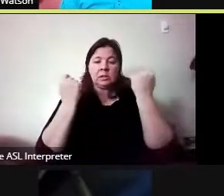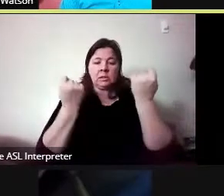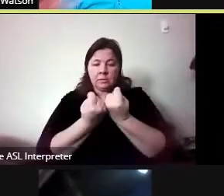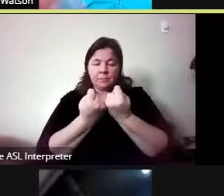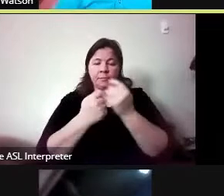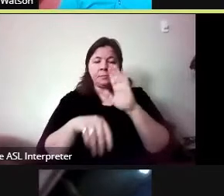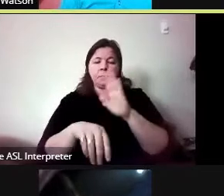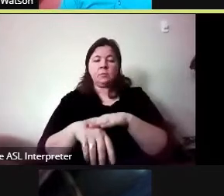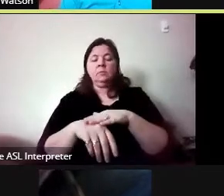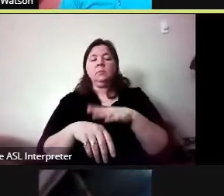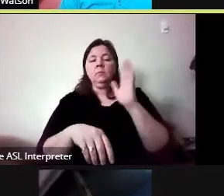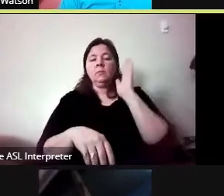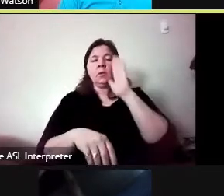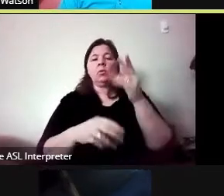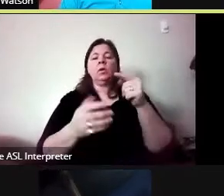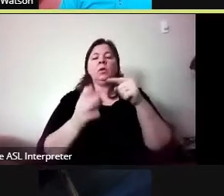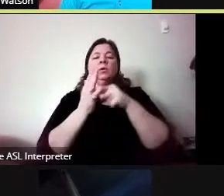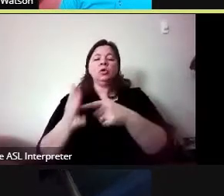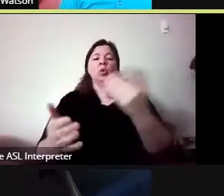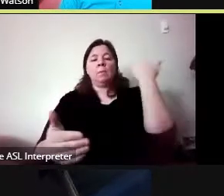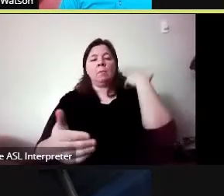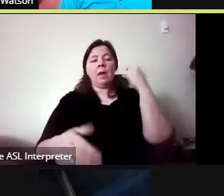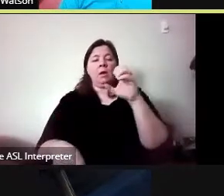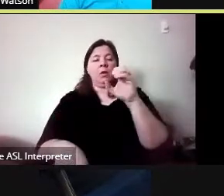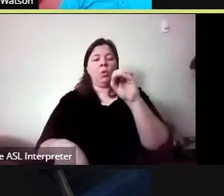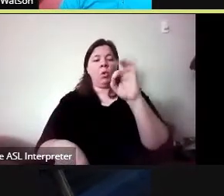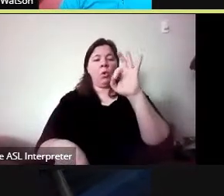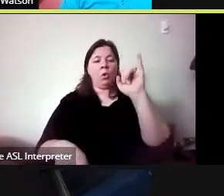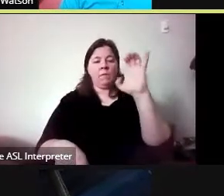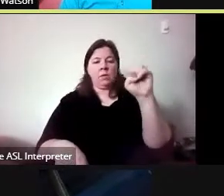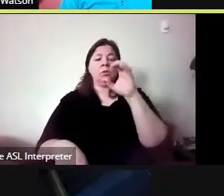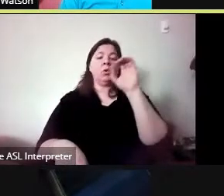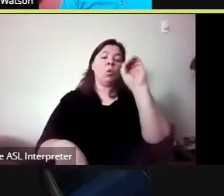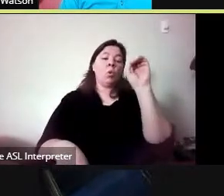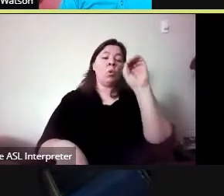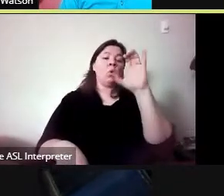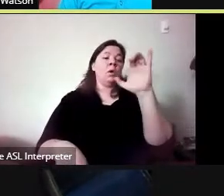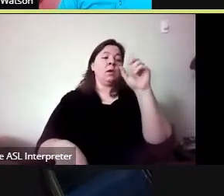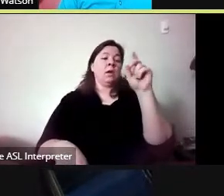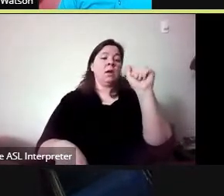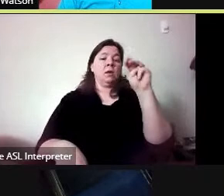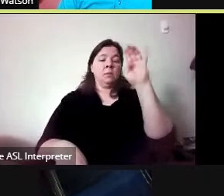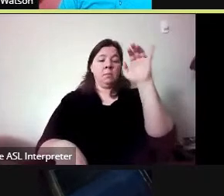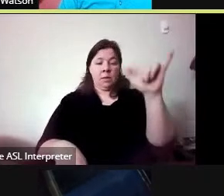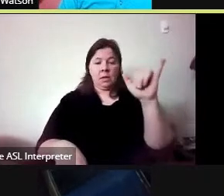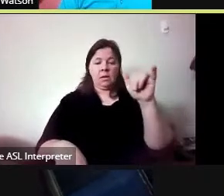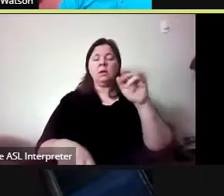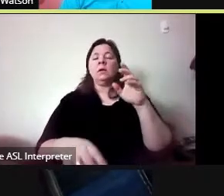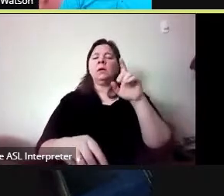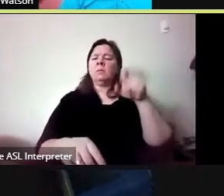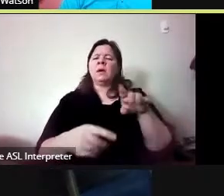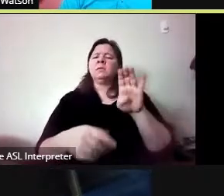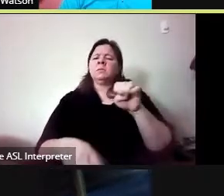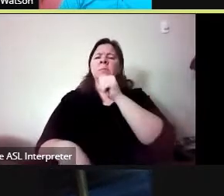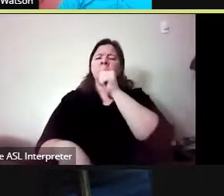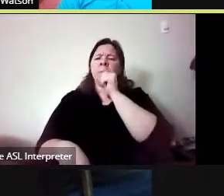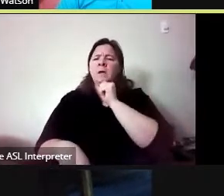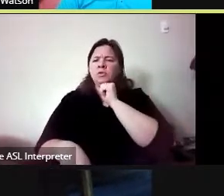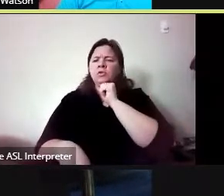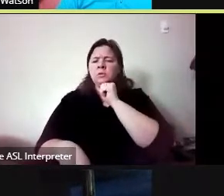one guy last week was showing the back office of Academy. So all we have to do, guys, is just exercise patience.